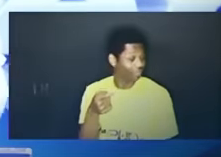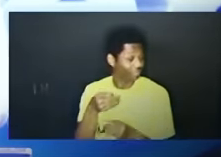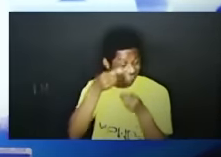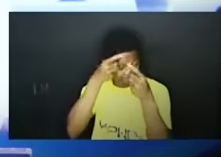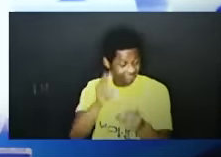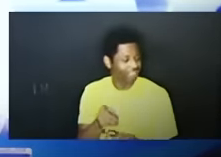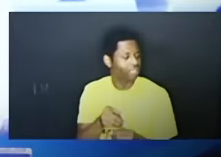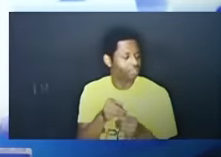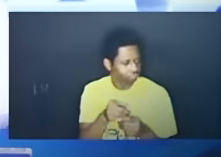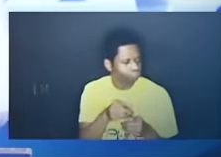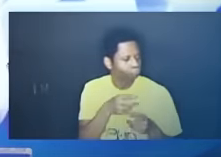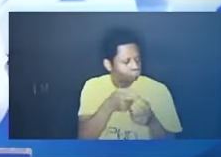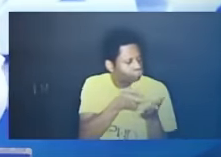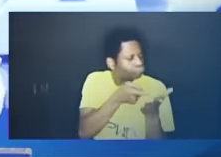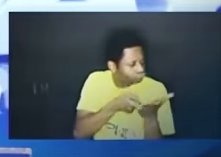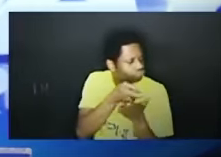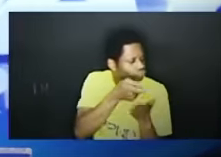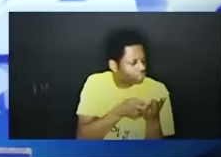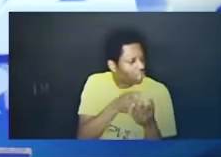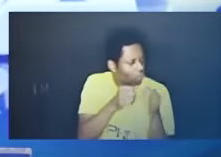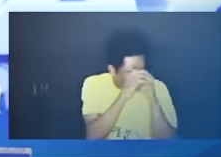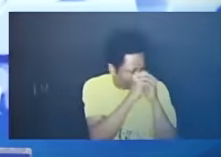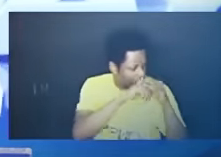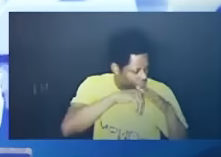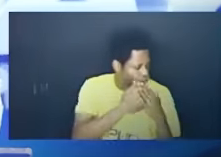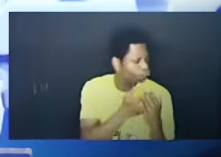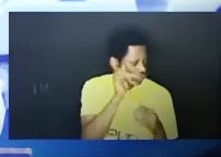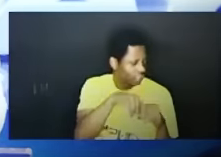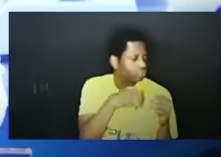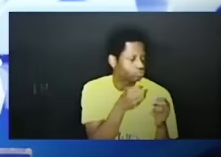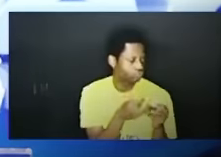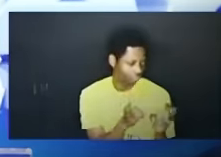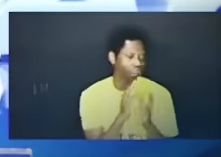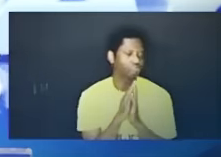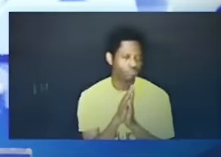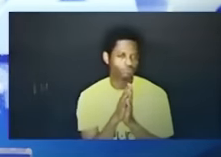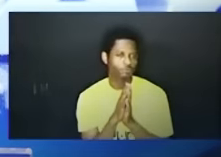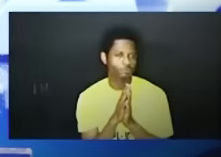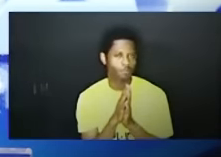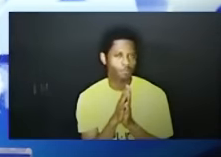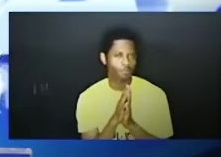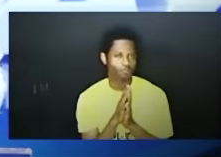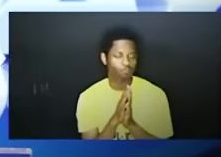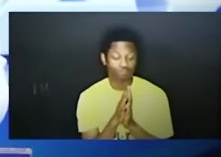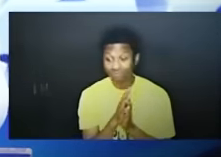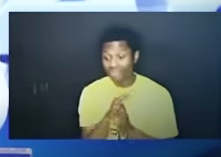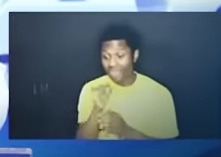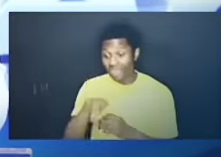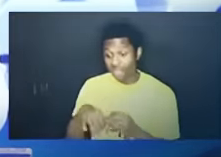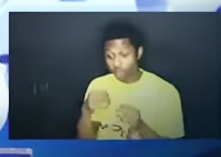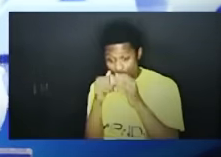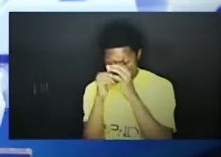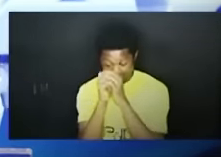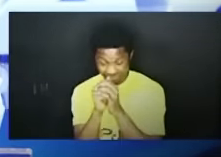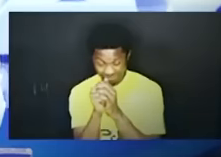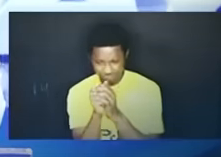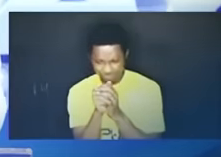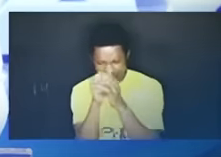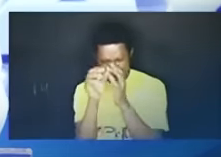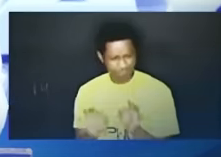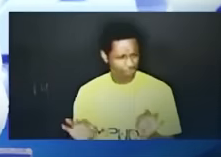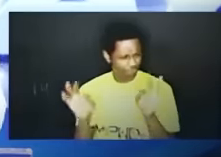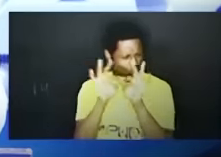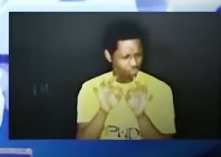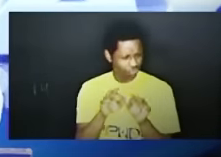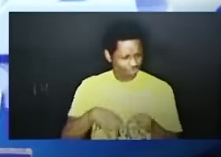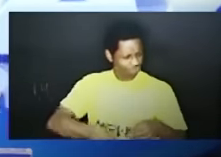perspective. Now, worship is a vital religious rite that is increasingly losing